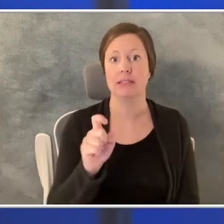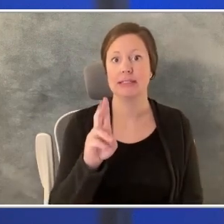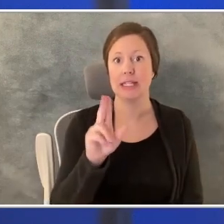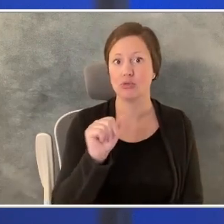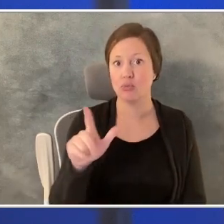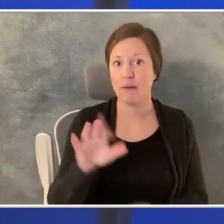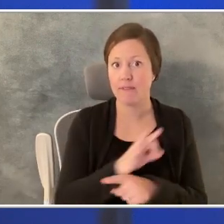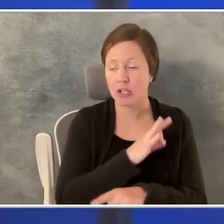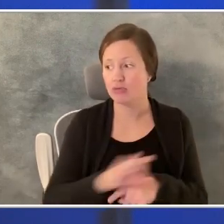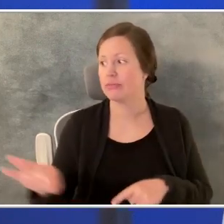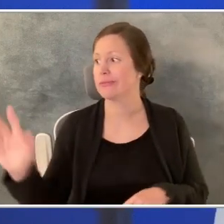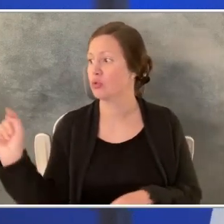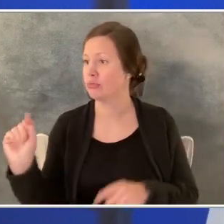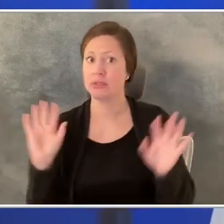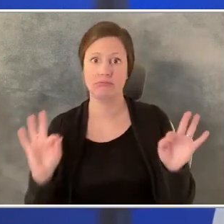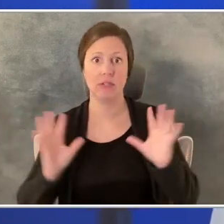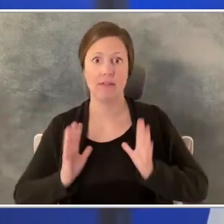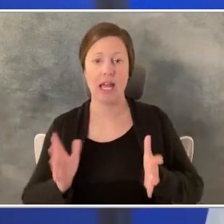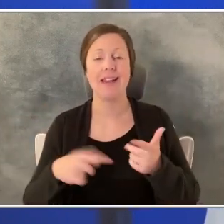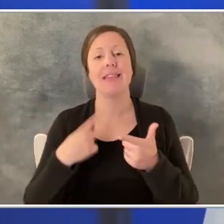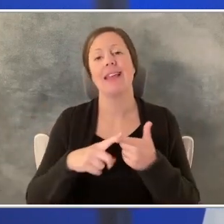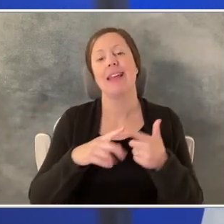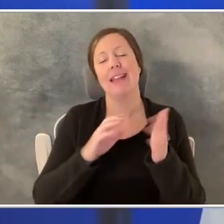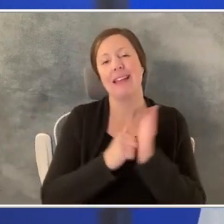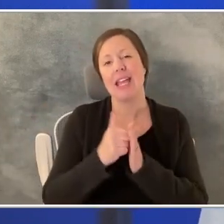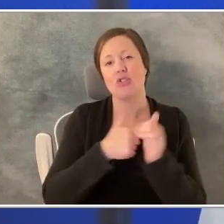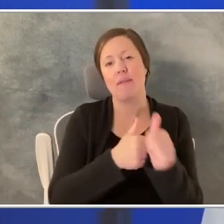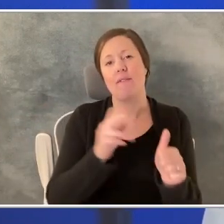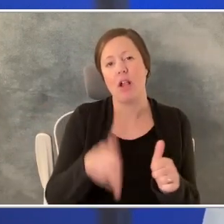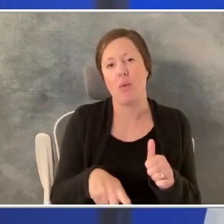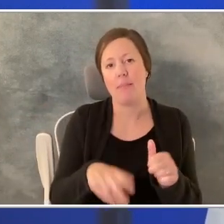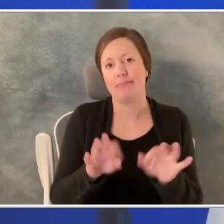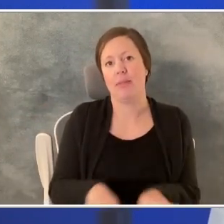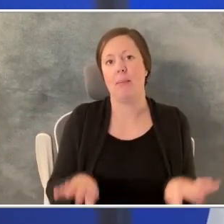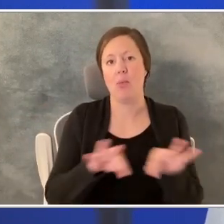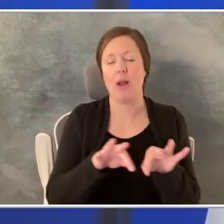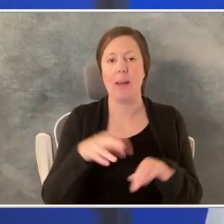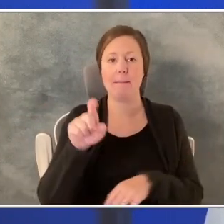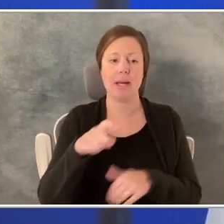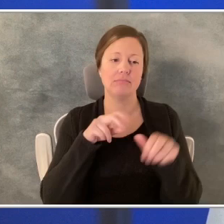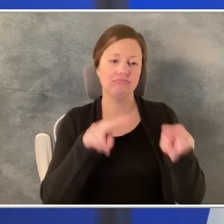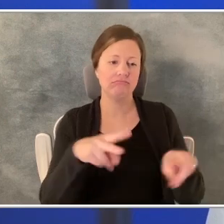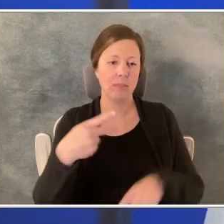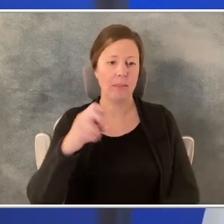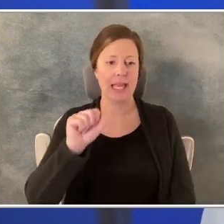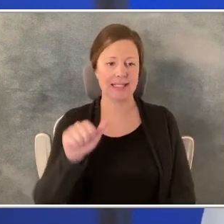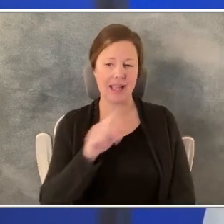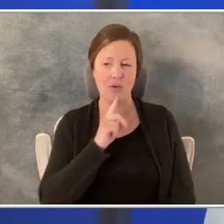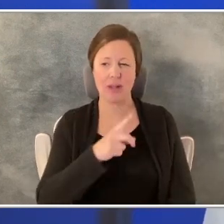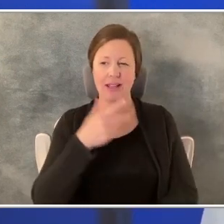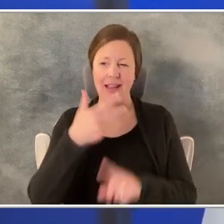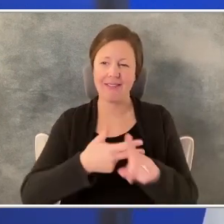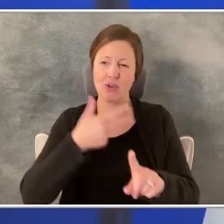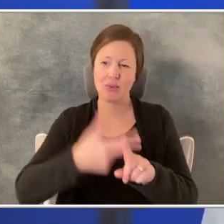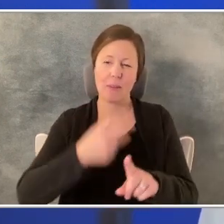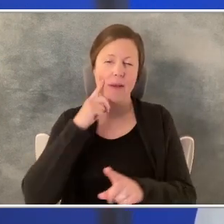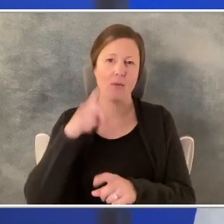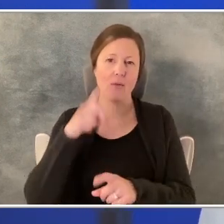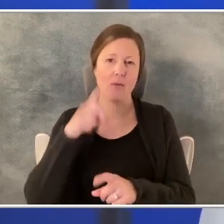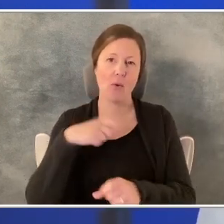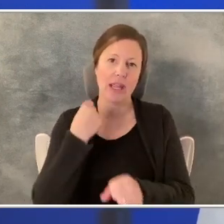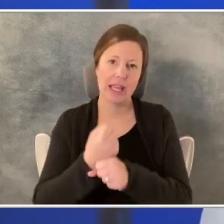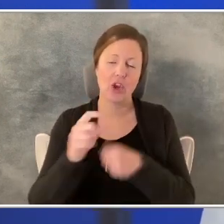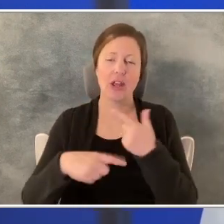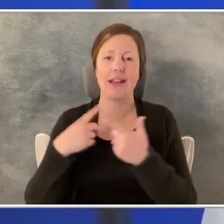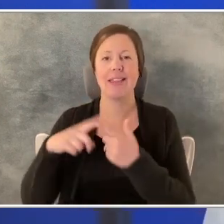which is PSA-based. We monitor PSAs on a regular basis, typically about every 3 months for a year, and then every 6 months for a year, and then